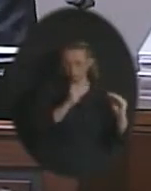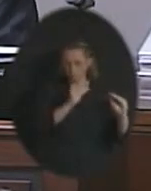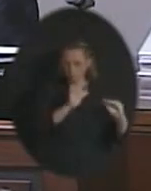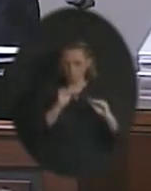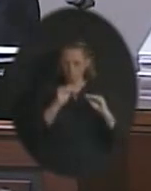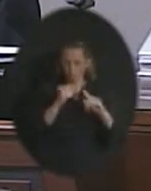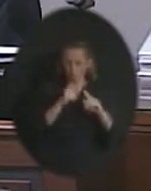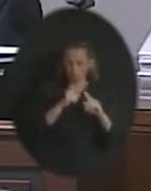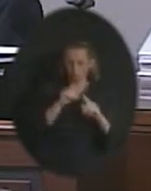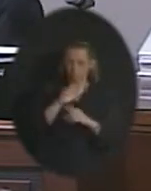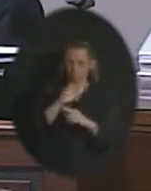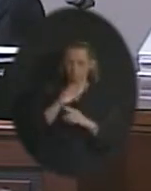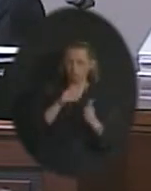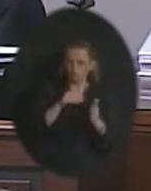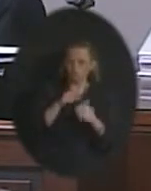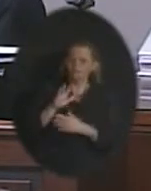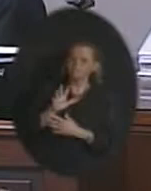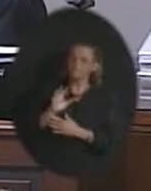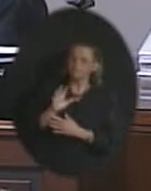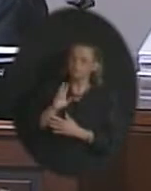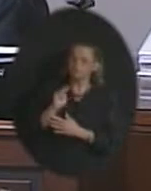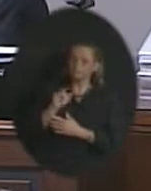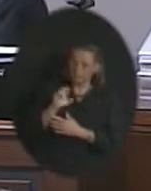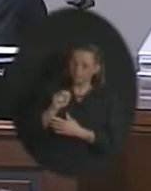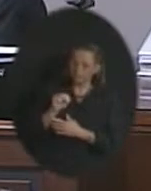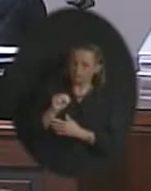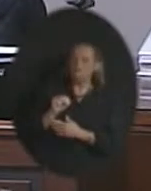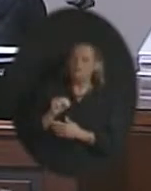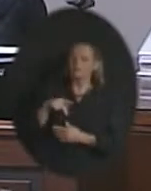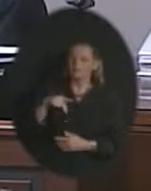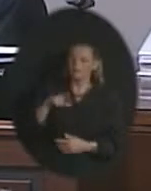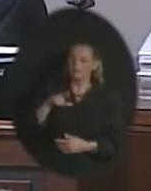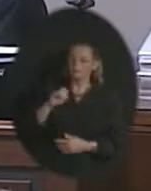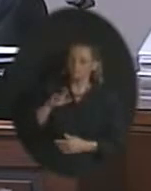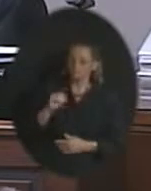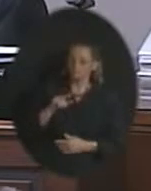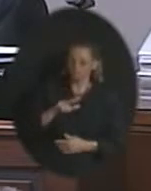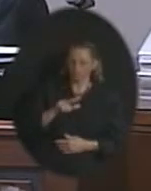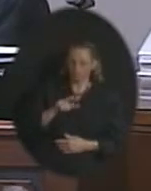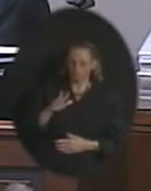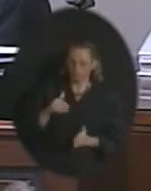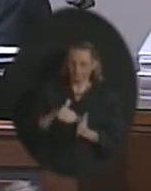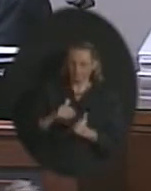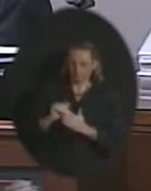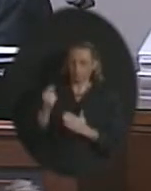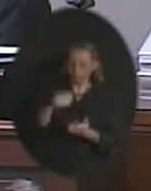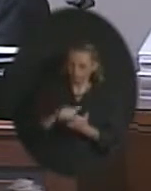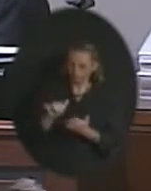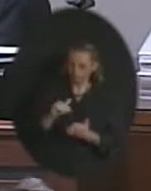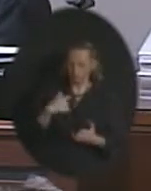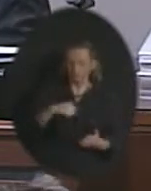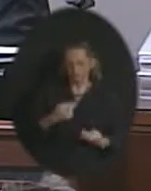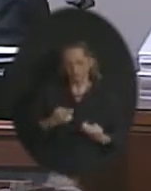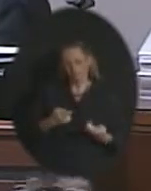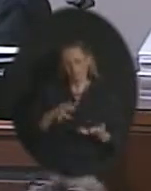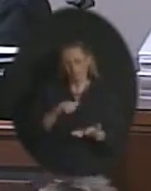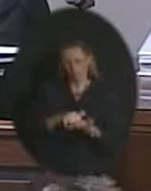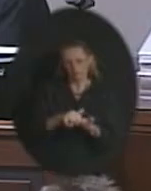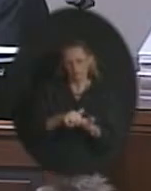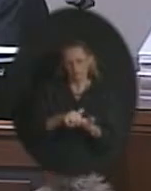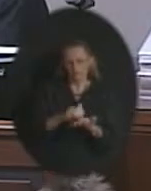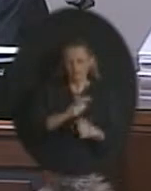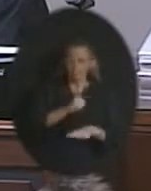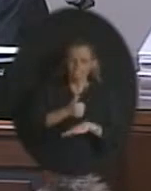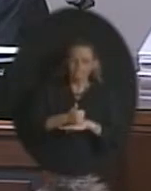is $35,000 for that as well. We are recommending that we do that based on the concentration of values and